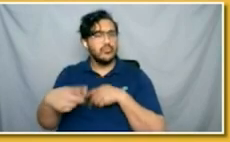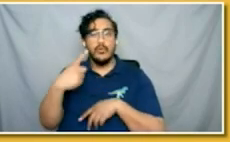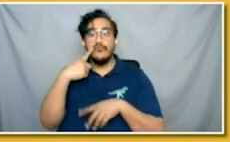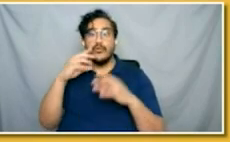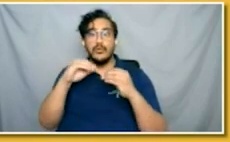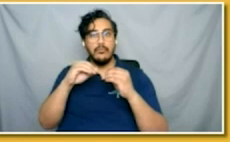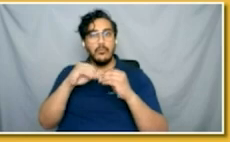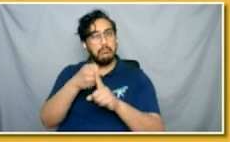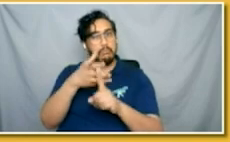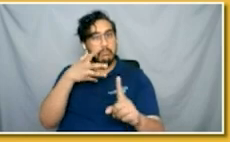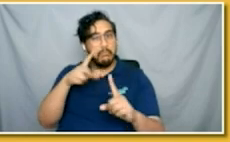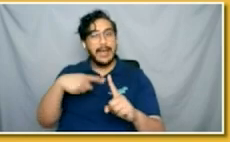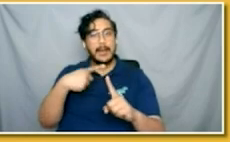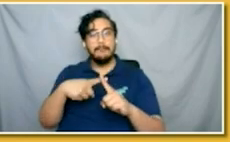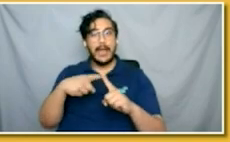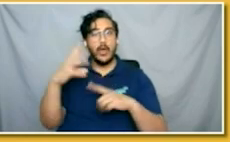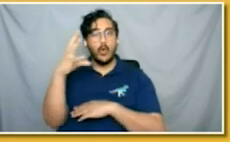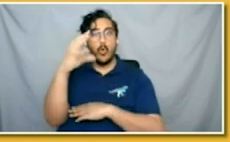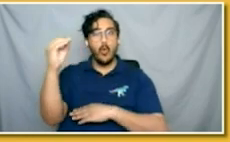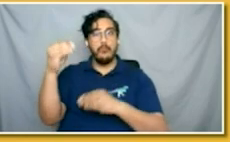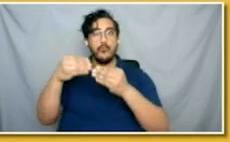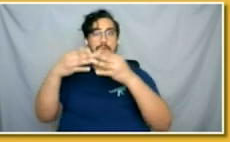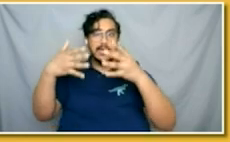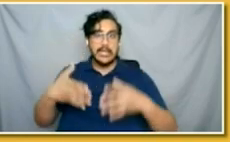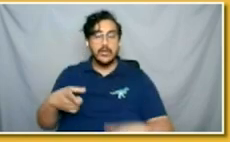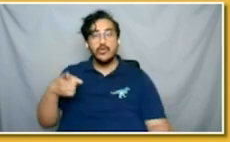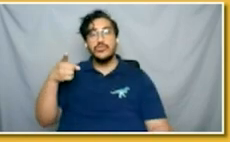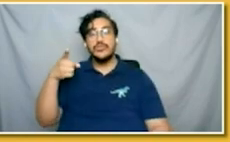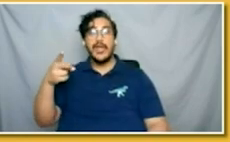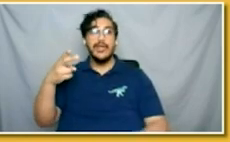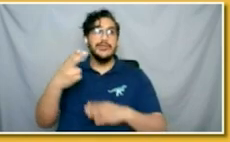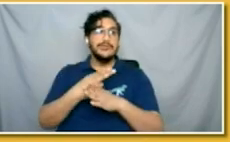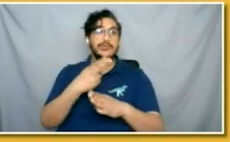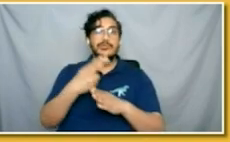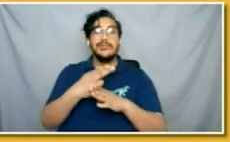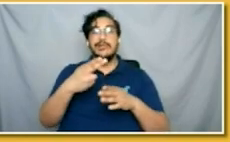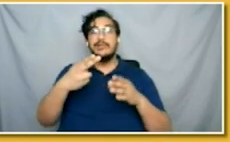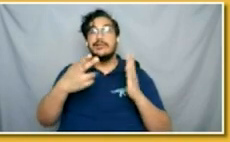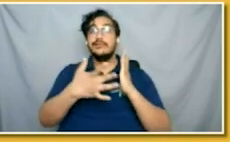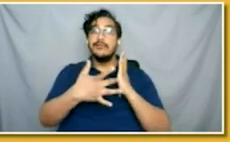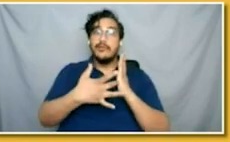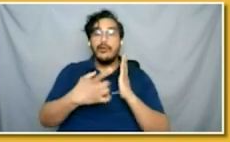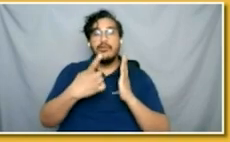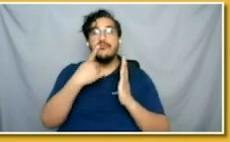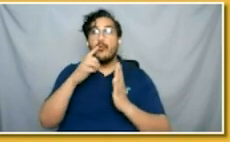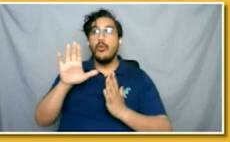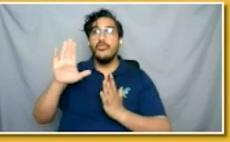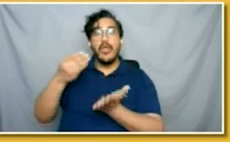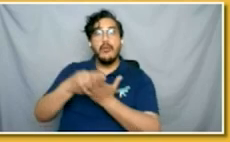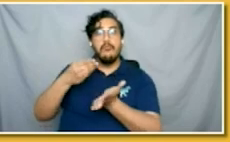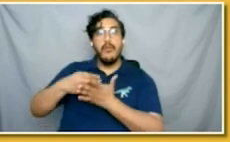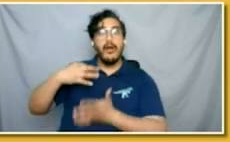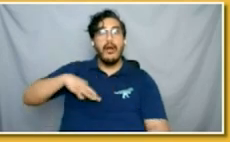were using technology to increase their profits at the expense of workers, and also like other